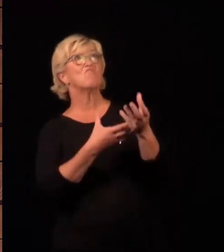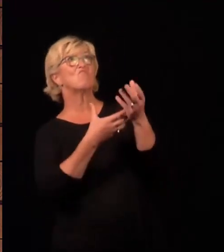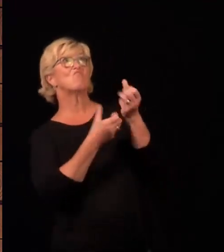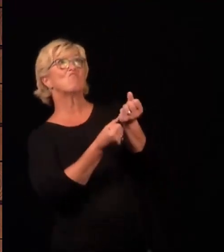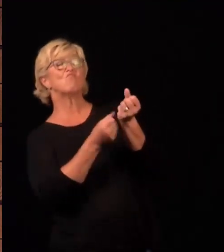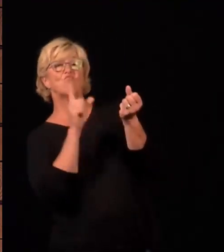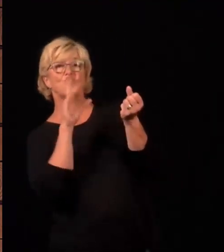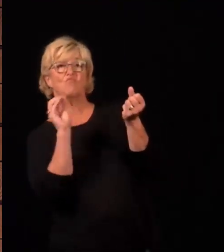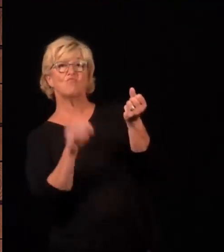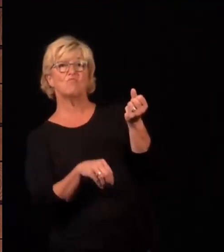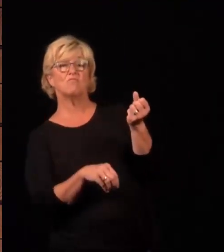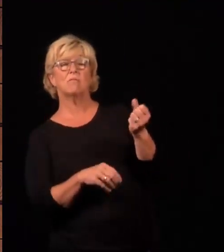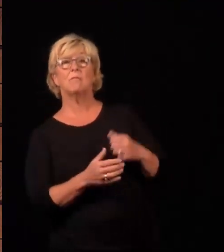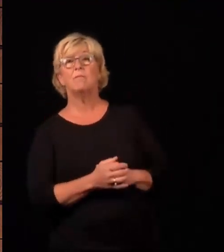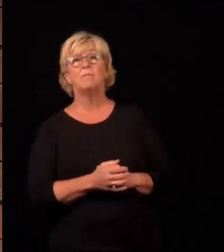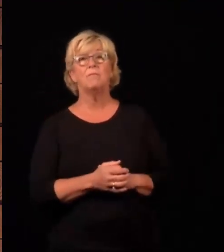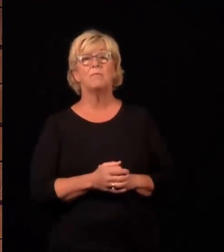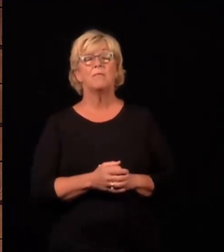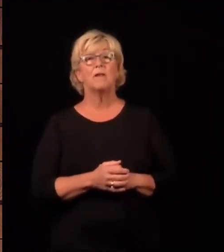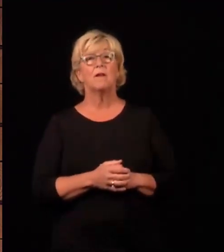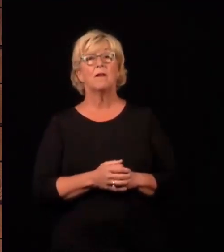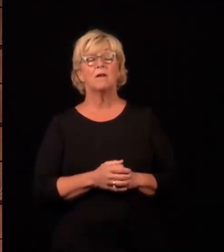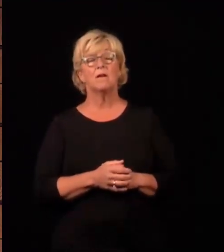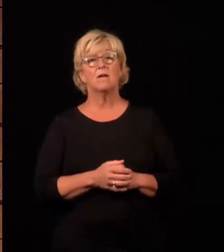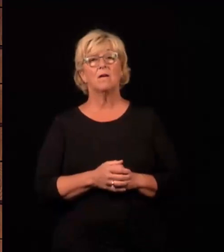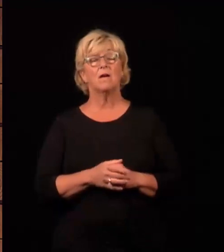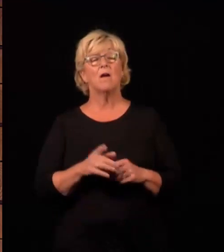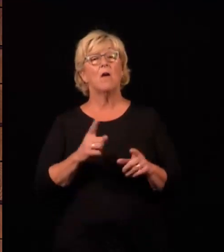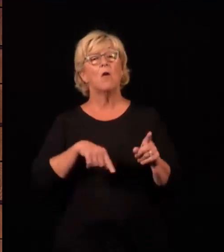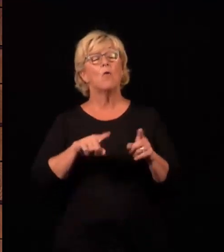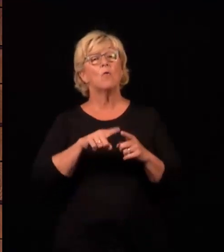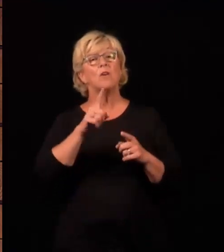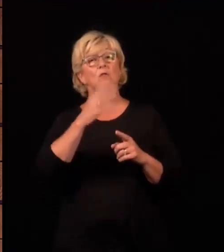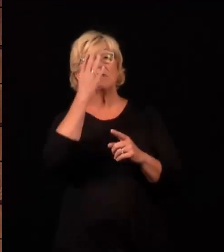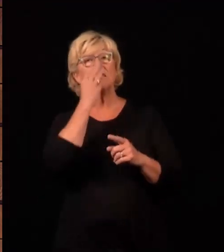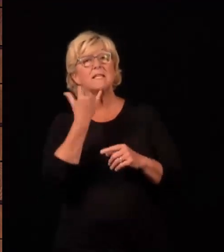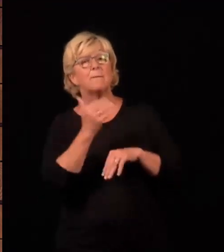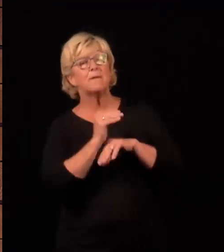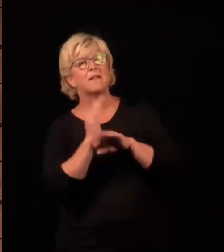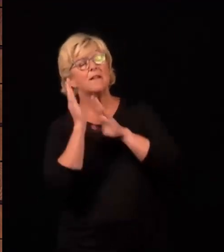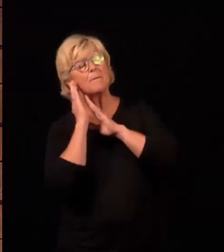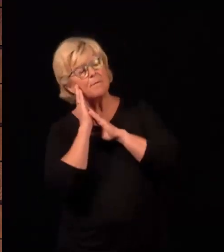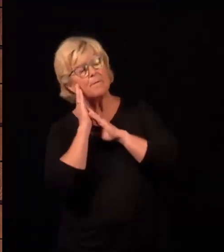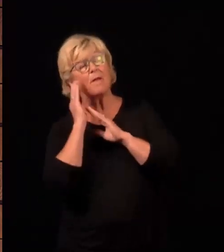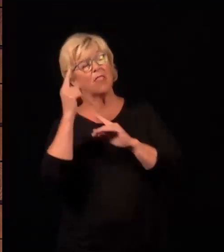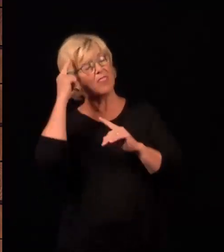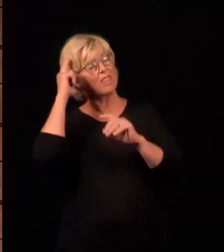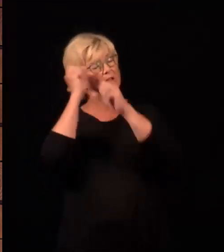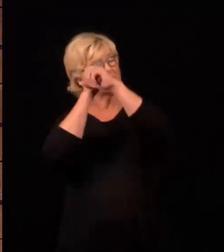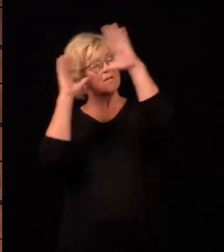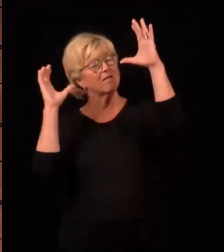Him. As you put your head on your pillow tonight, remember this,